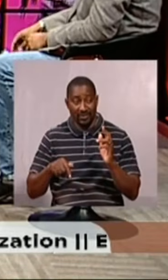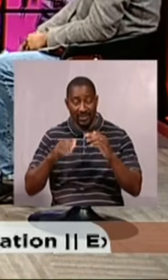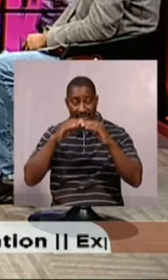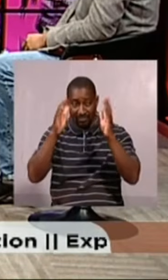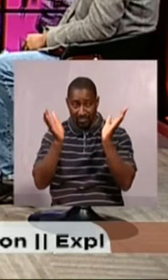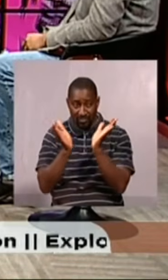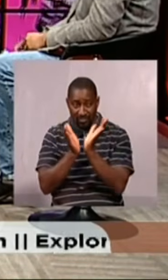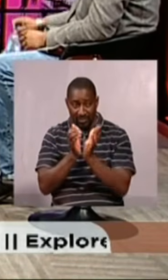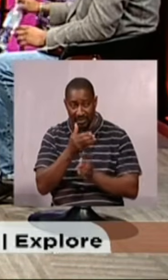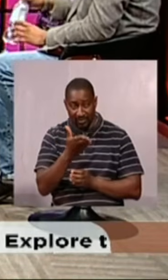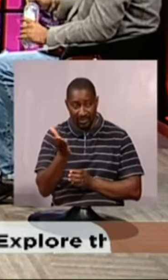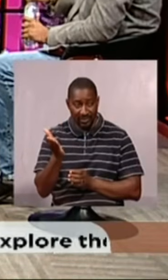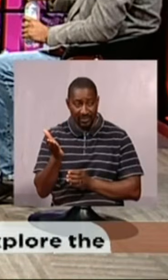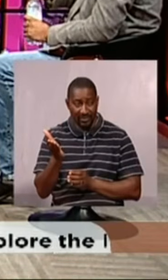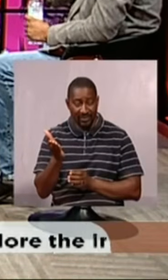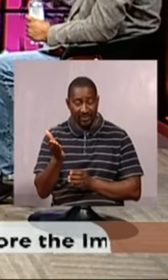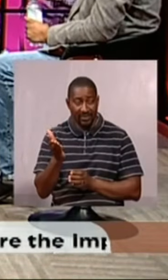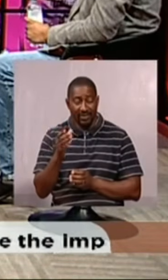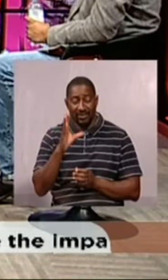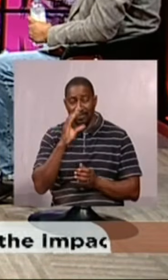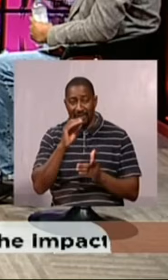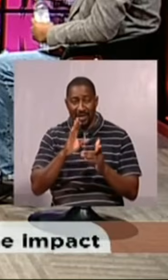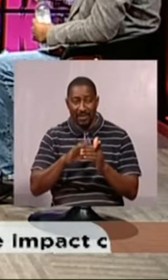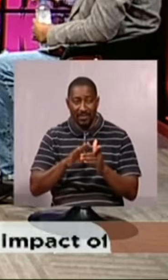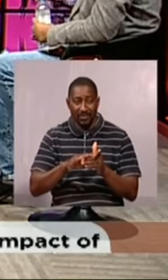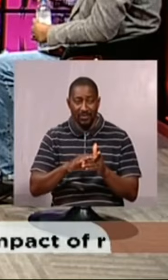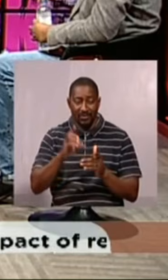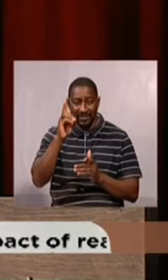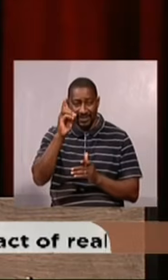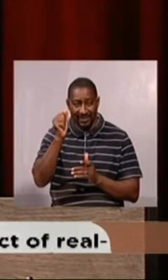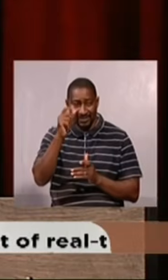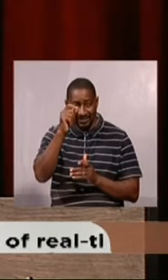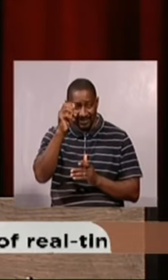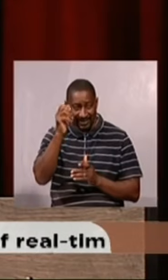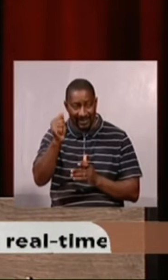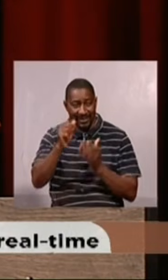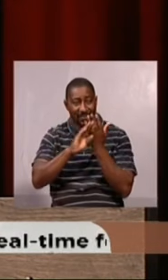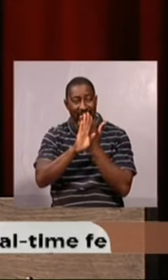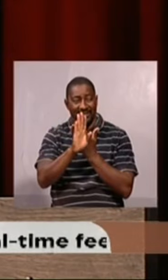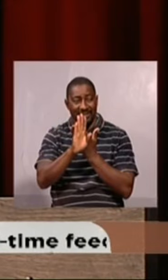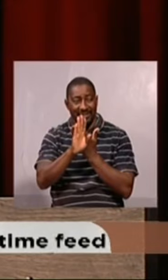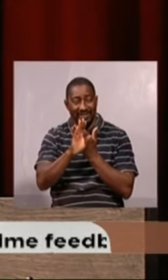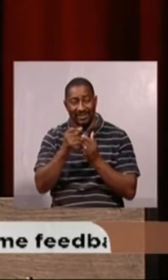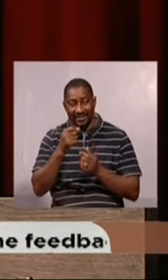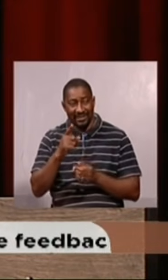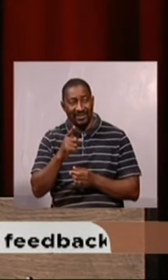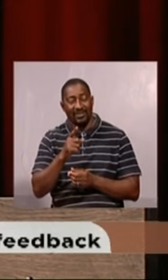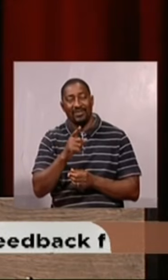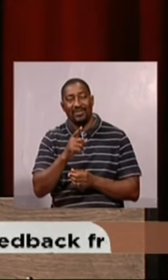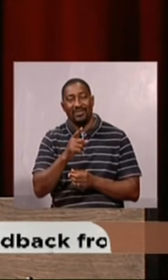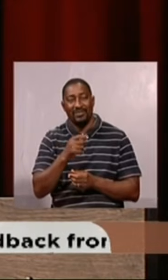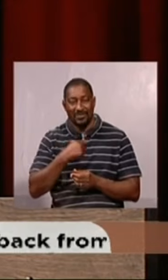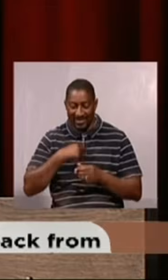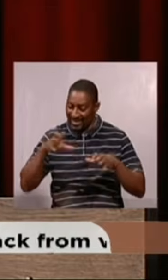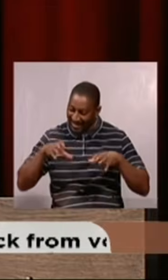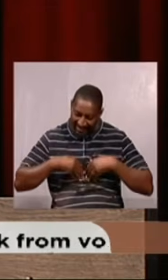world hear the expression data protection, data privacy. And we're like, so what? I agree with all the terms and